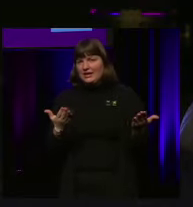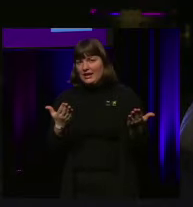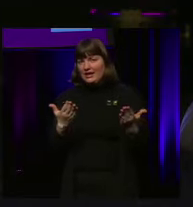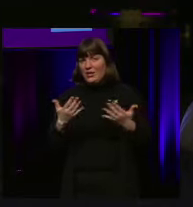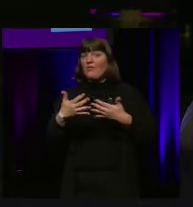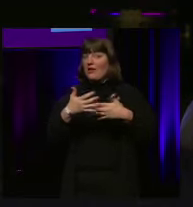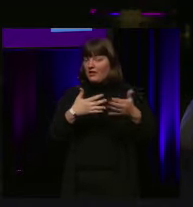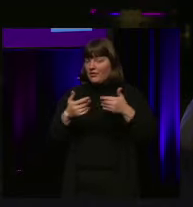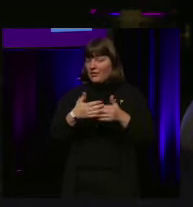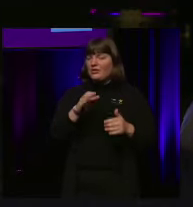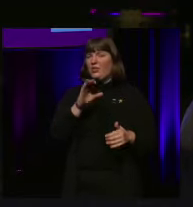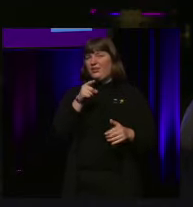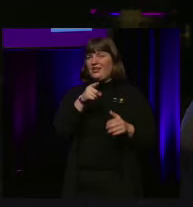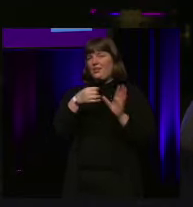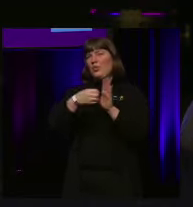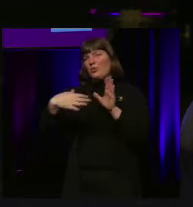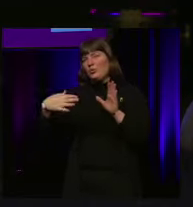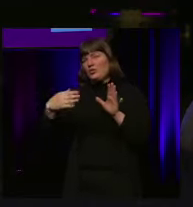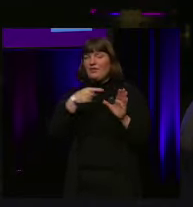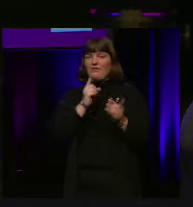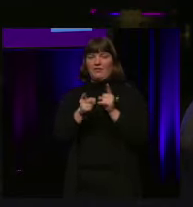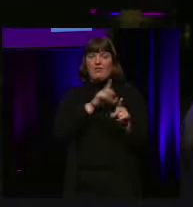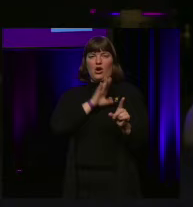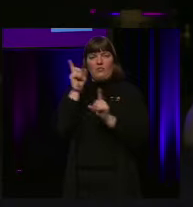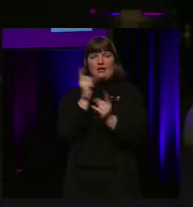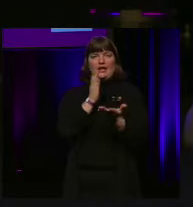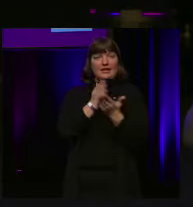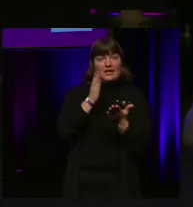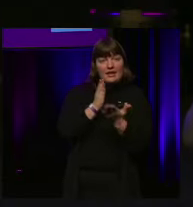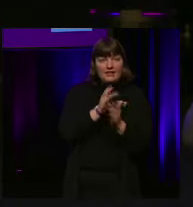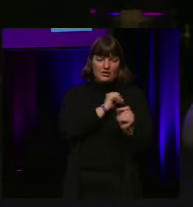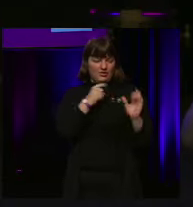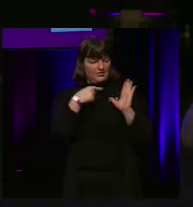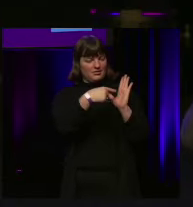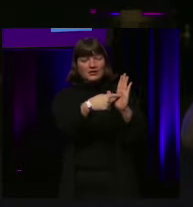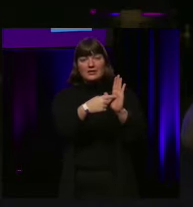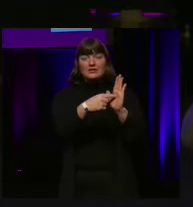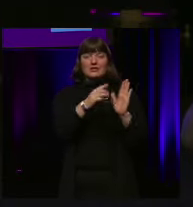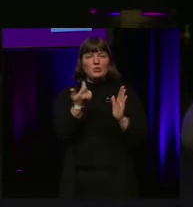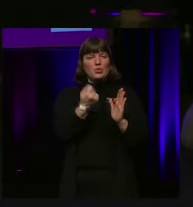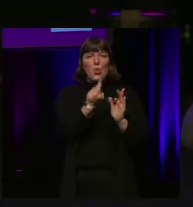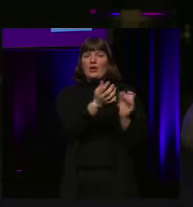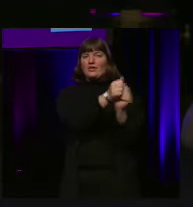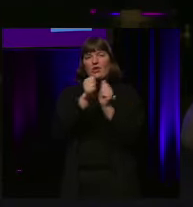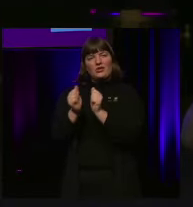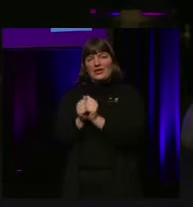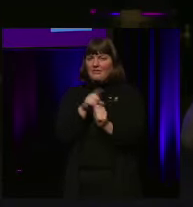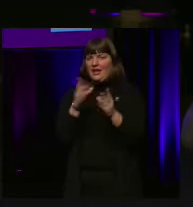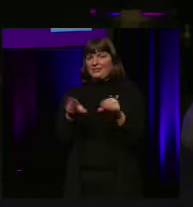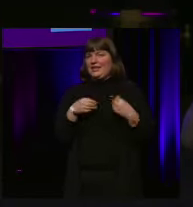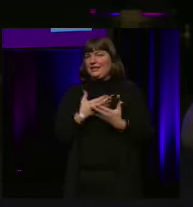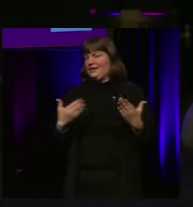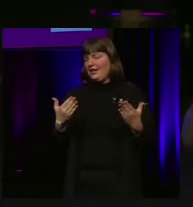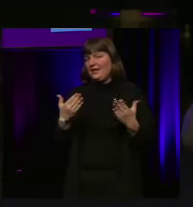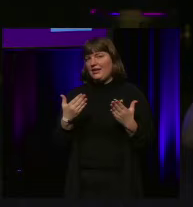Because, and that's the reason why we have human rights, to point out that some things are not acceptable,